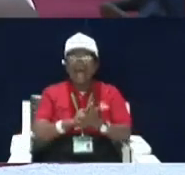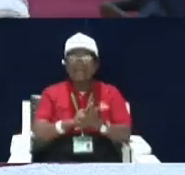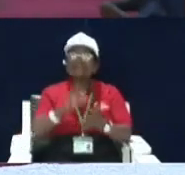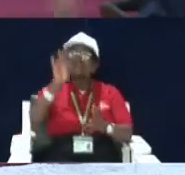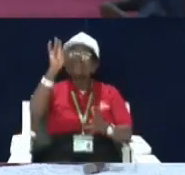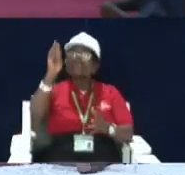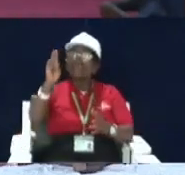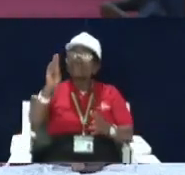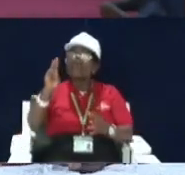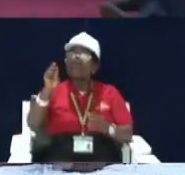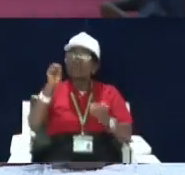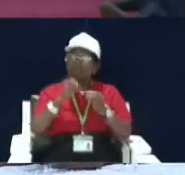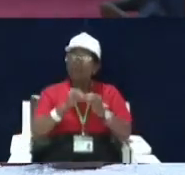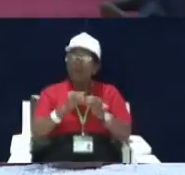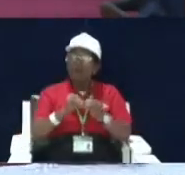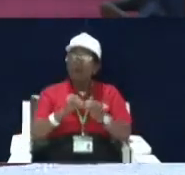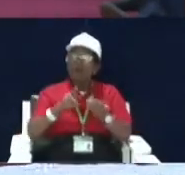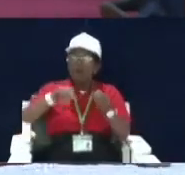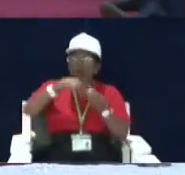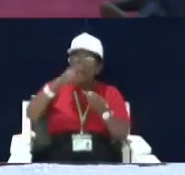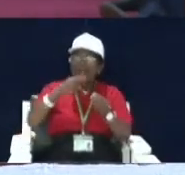rounds superior